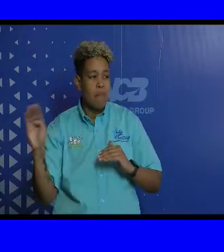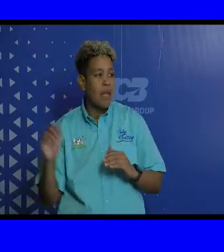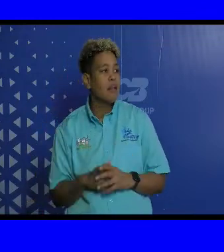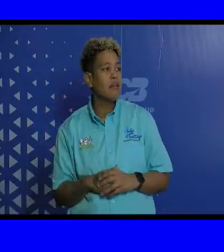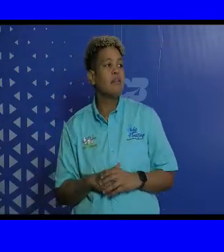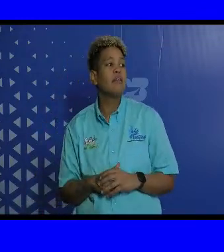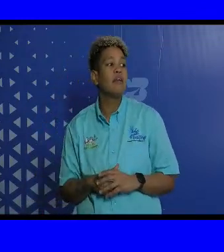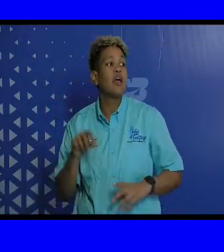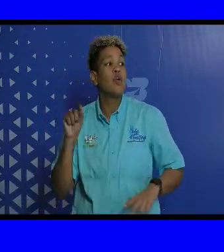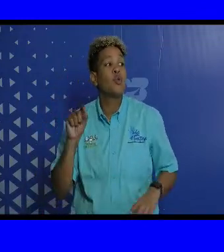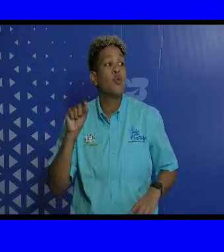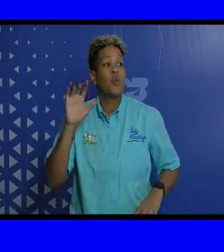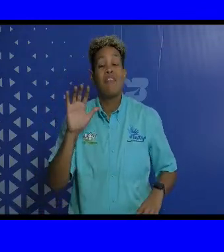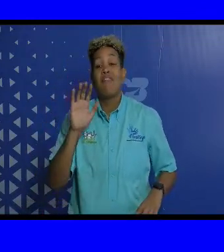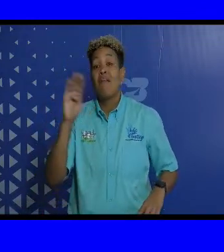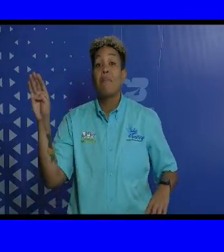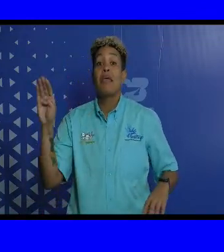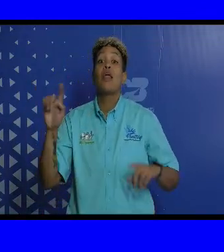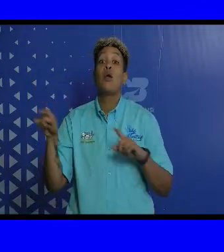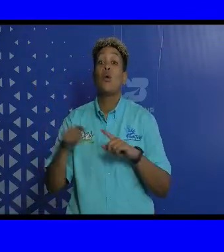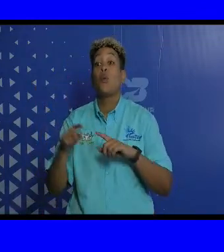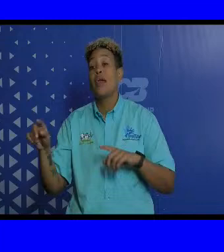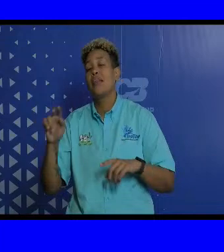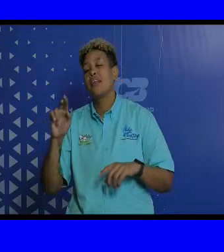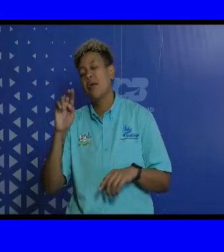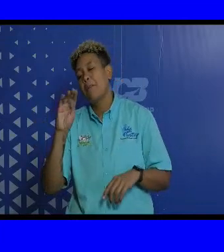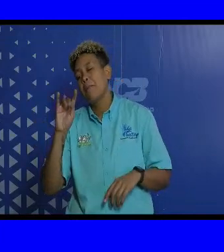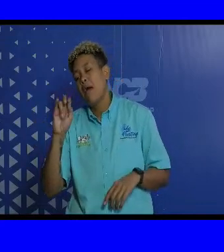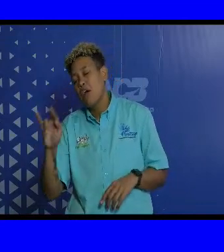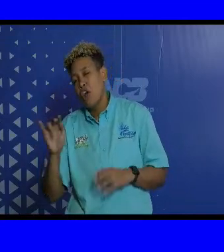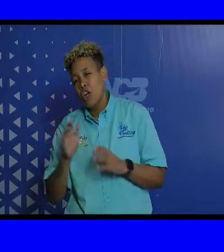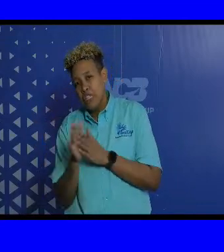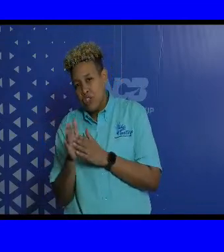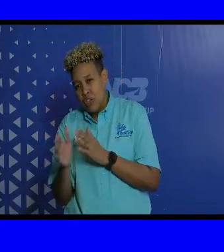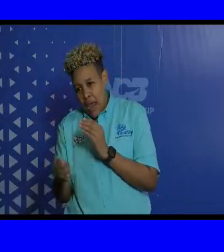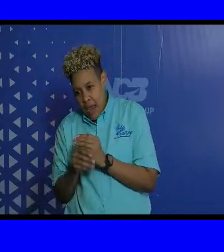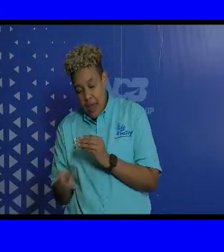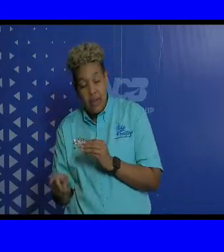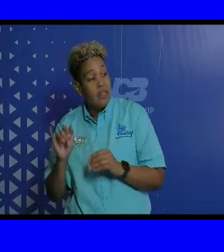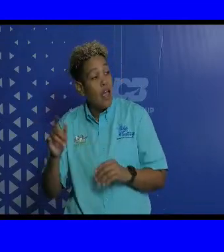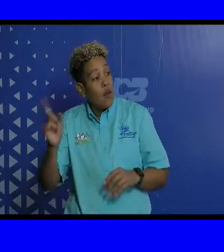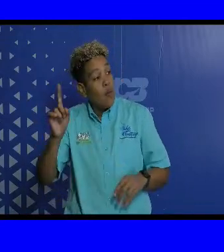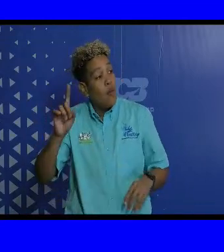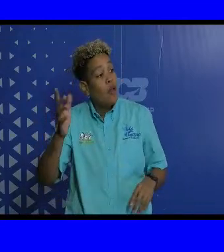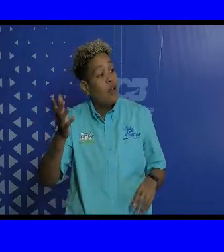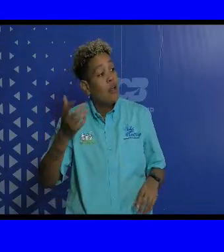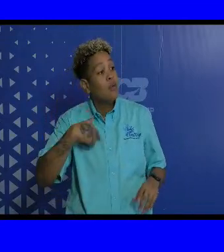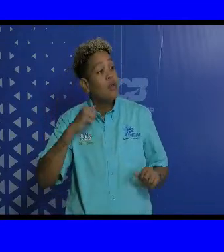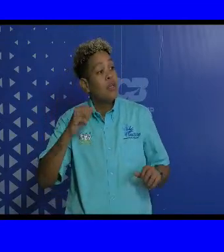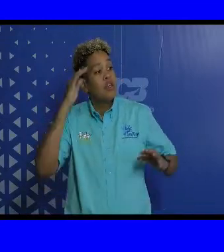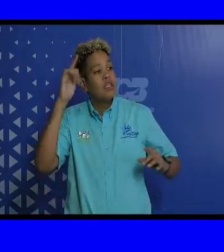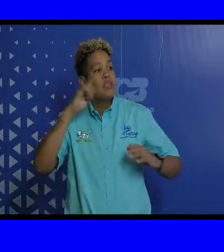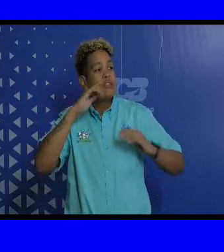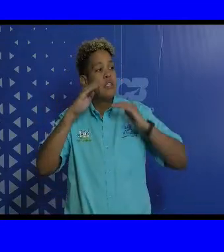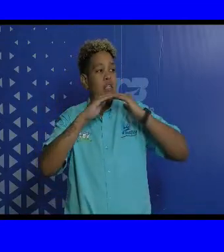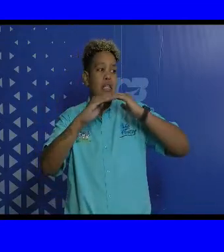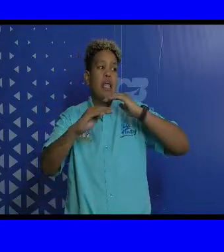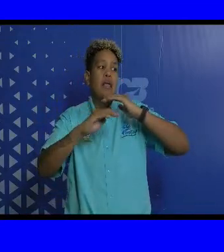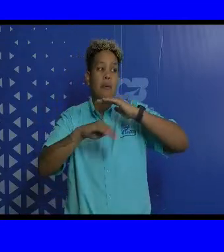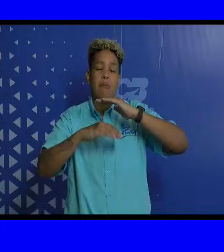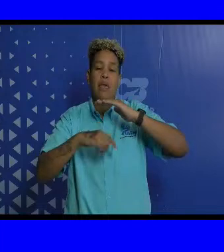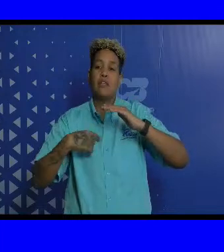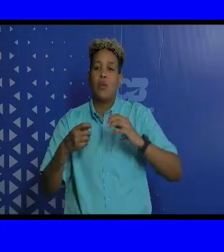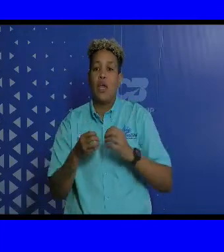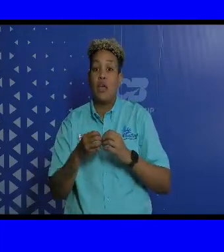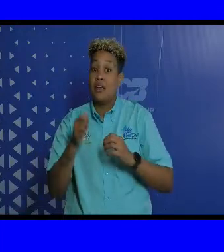And $25 billion when you net out minority interests. That is where what we consider to be a stable